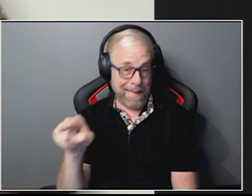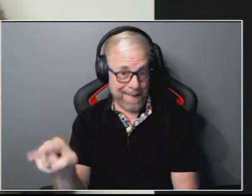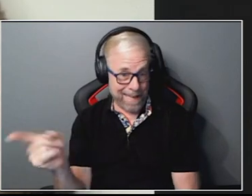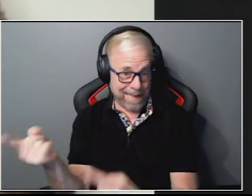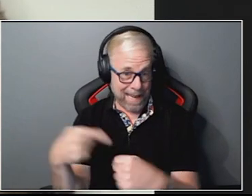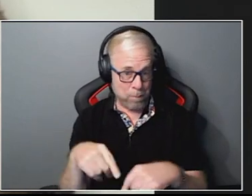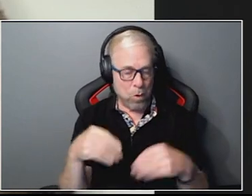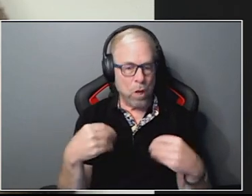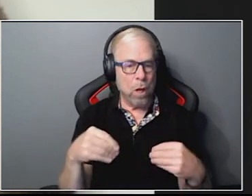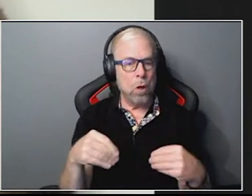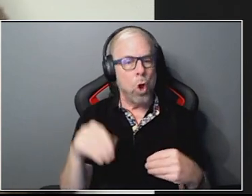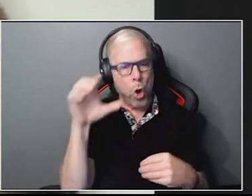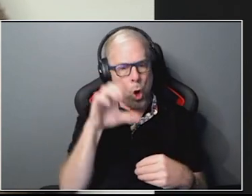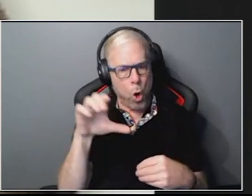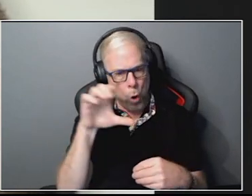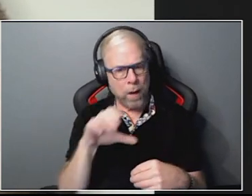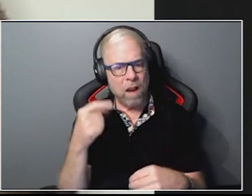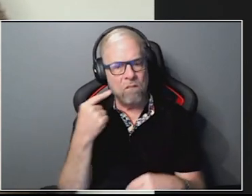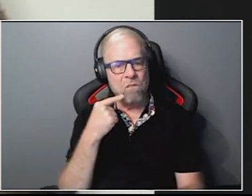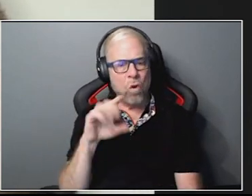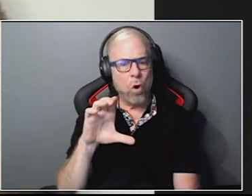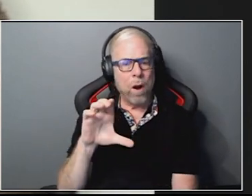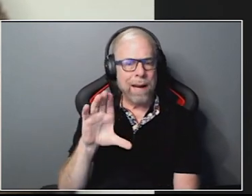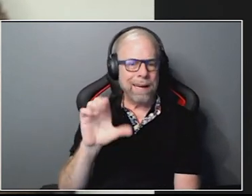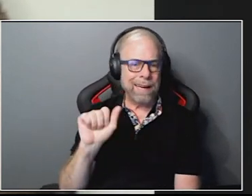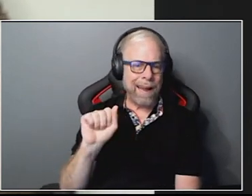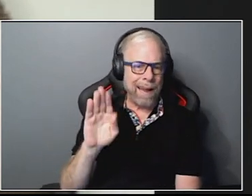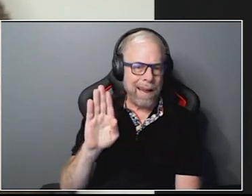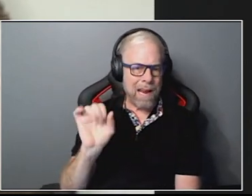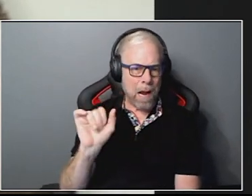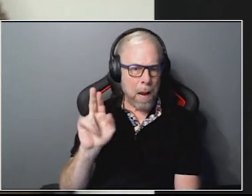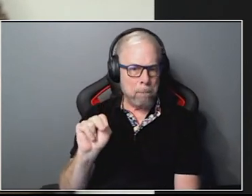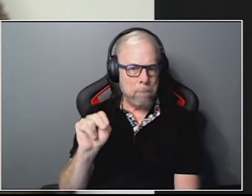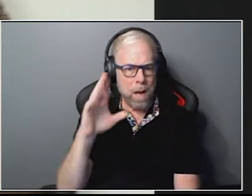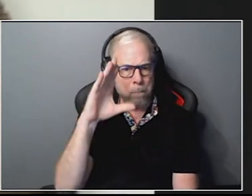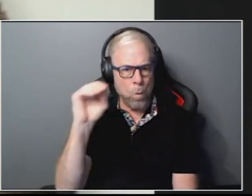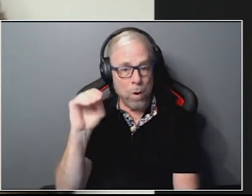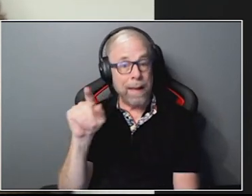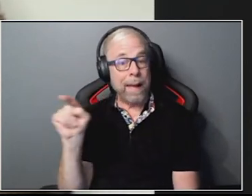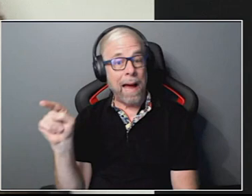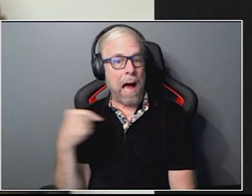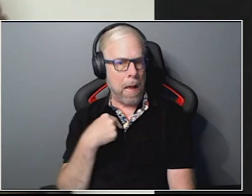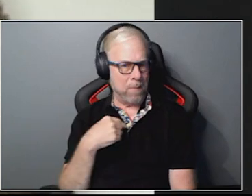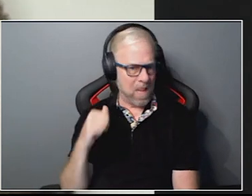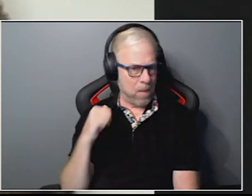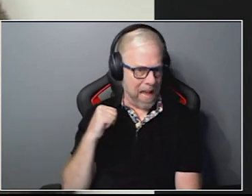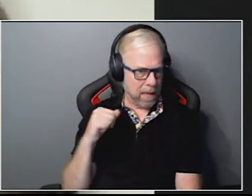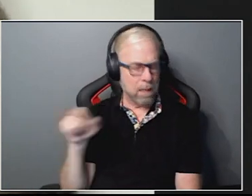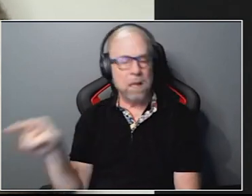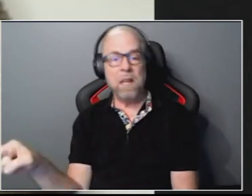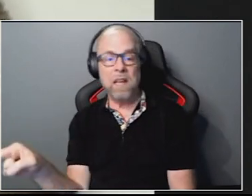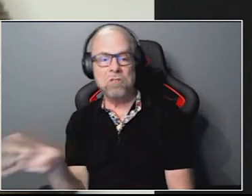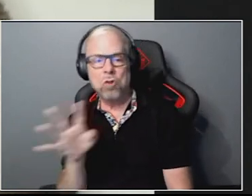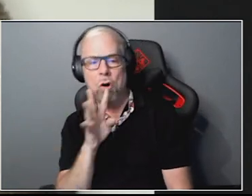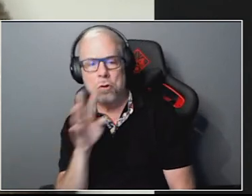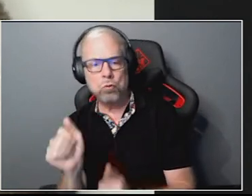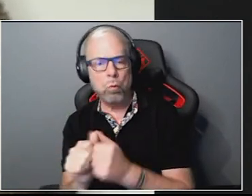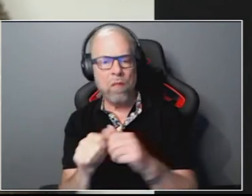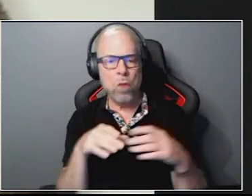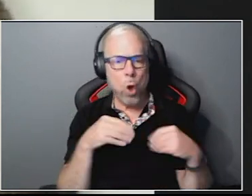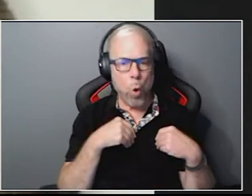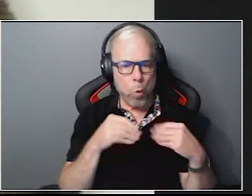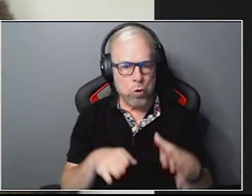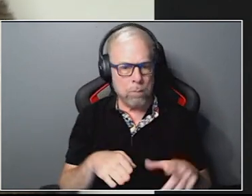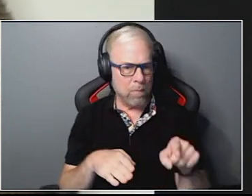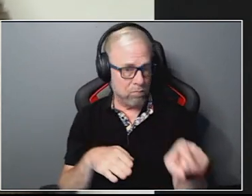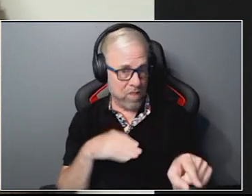a cabin boy. Now he talks to the owner. I'm in the back. He talks to the owner, and the owner thought of me. And so